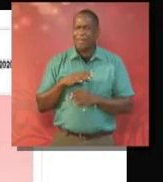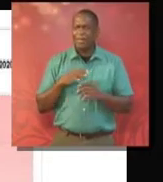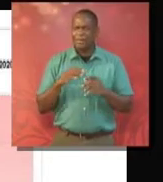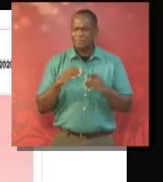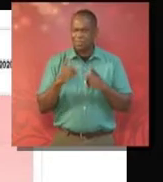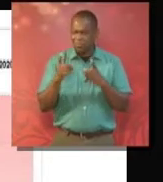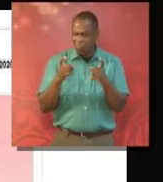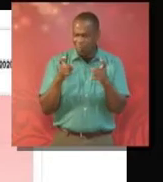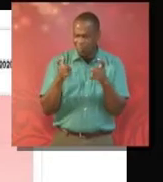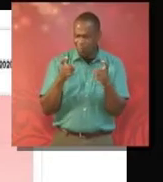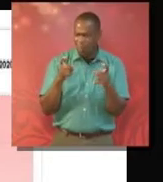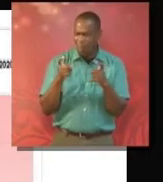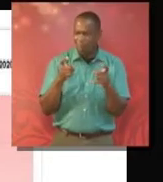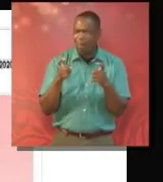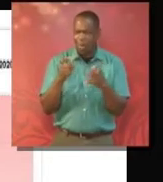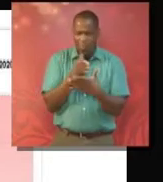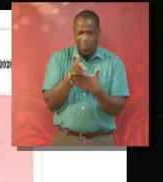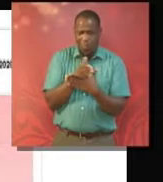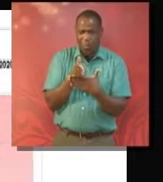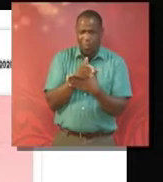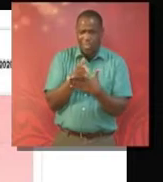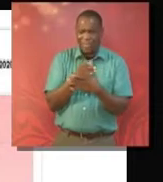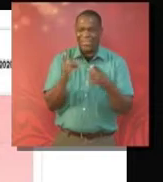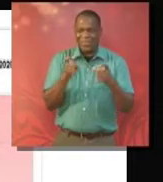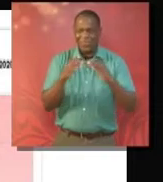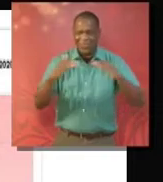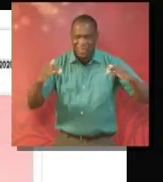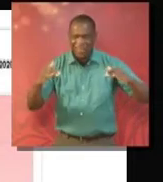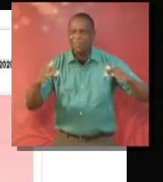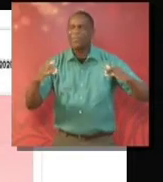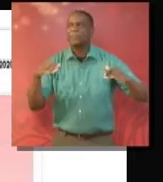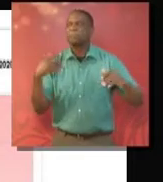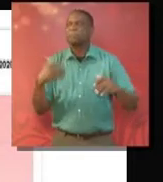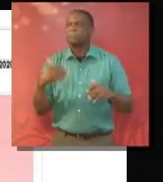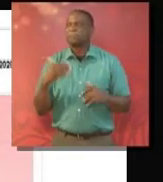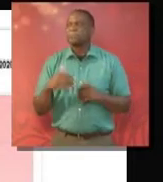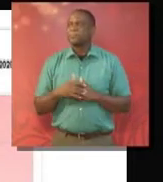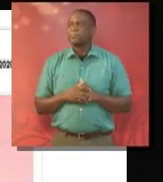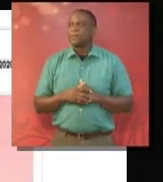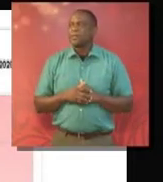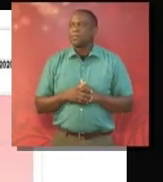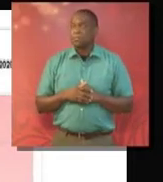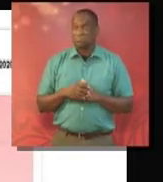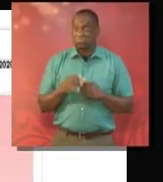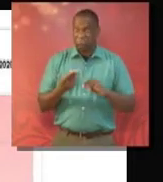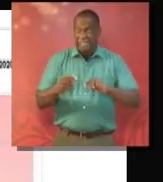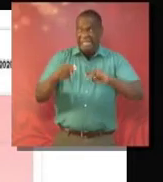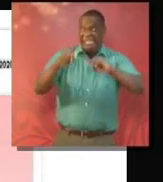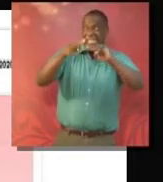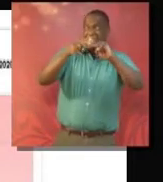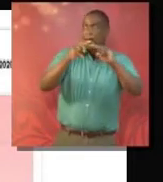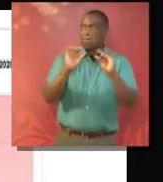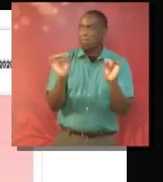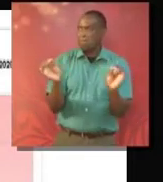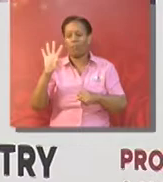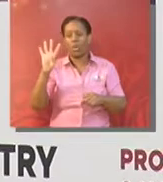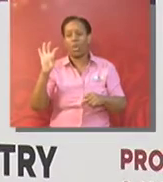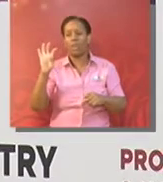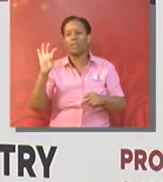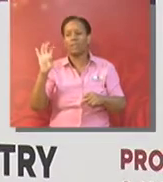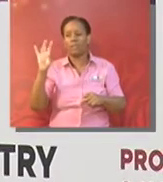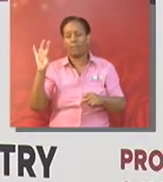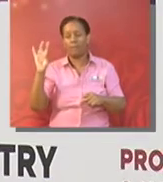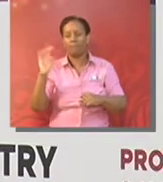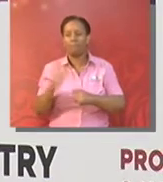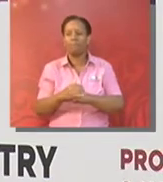the period and staying extremely low for this year. We haven't seen any significant rises at all in gastroenteritis for this year.